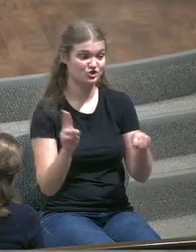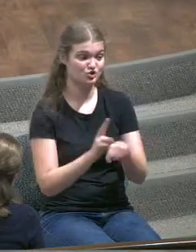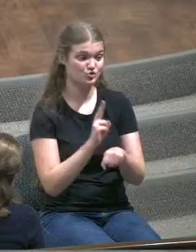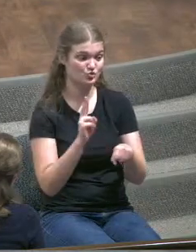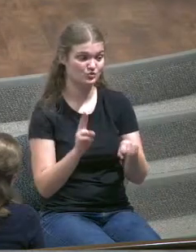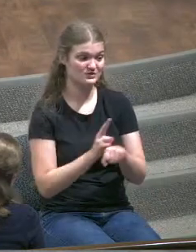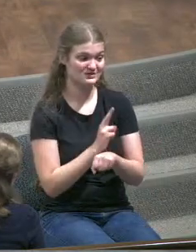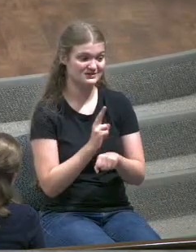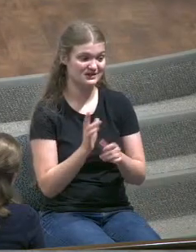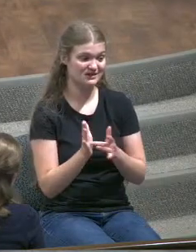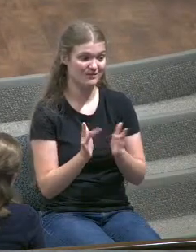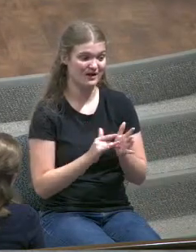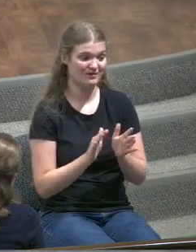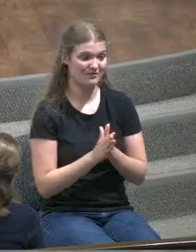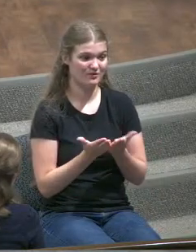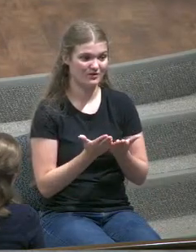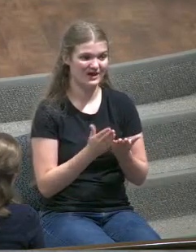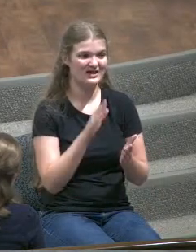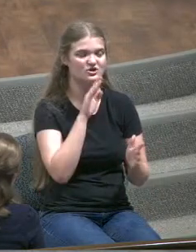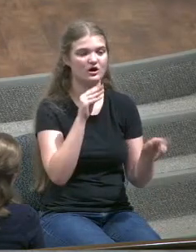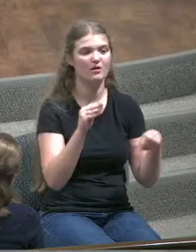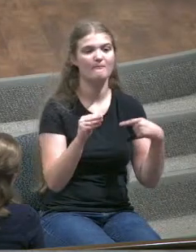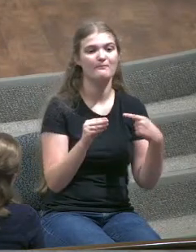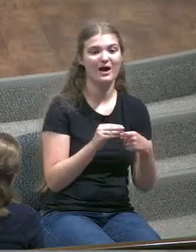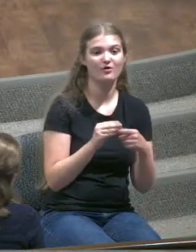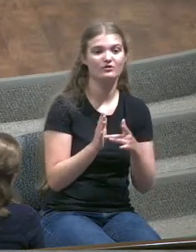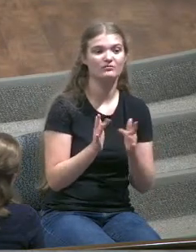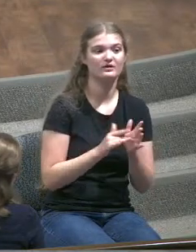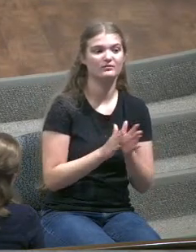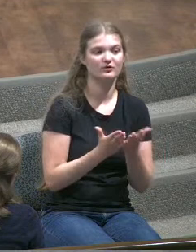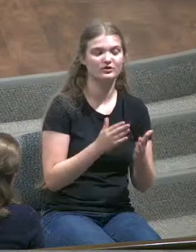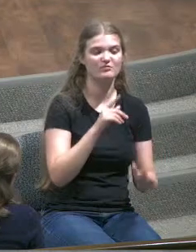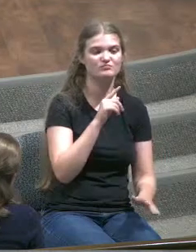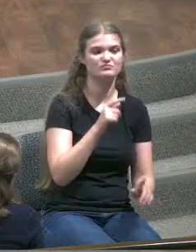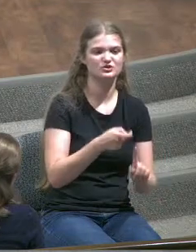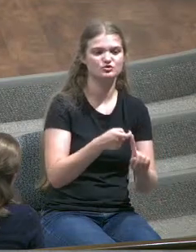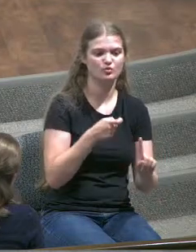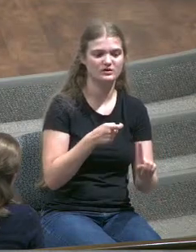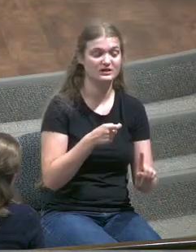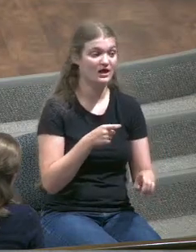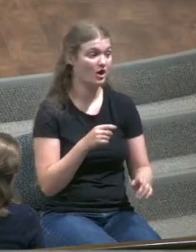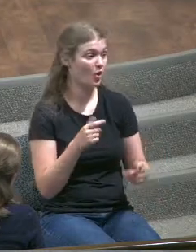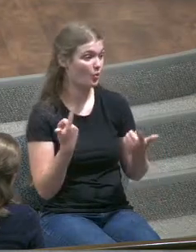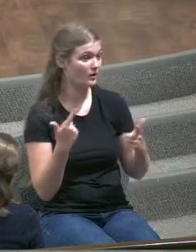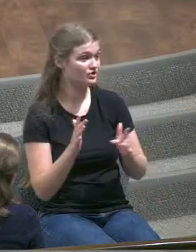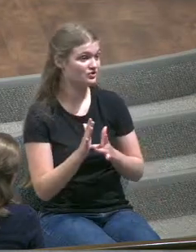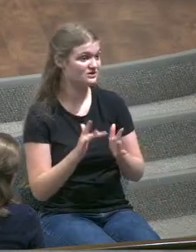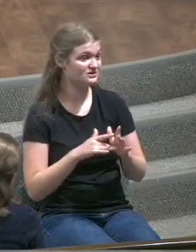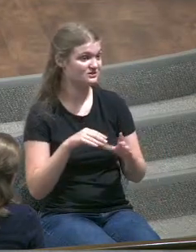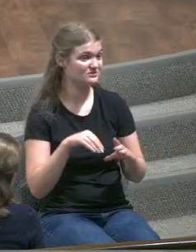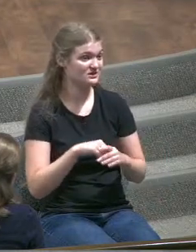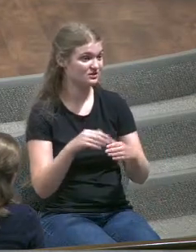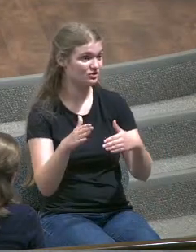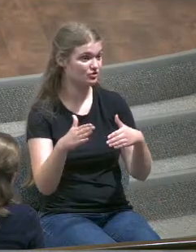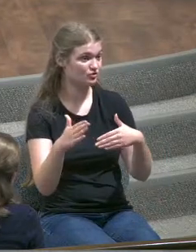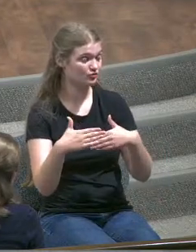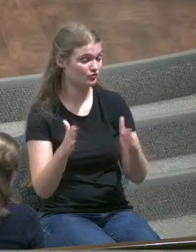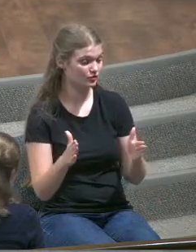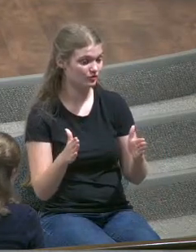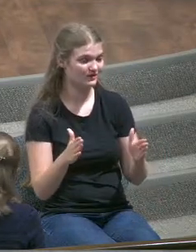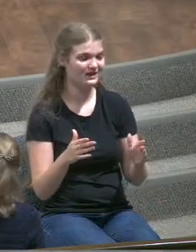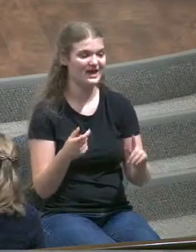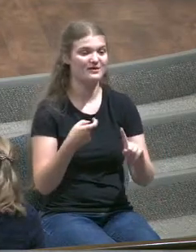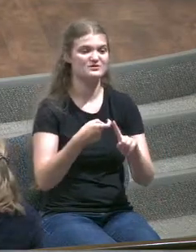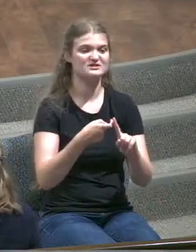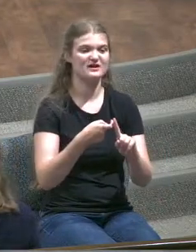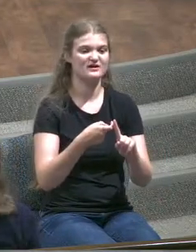source and relaying it. It's not coming directly from the source. When Jesus was in that room teaching, it was coming straight, as we say,